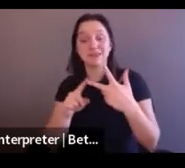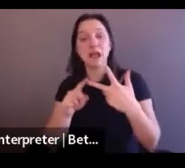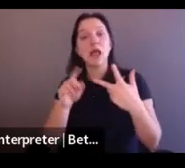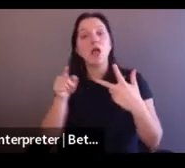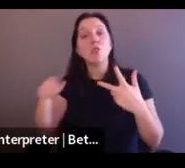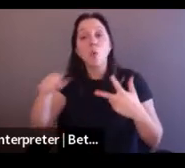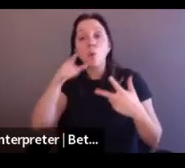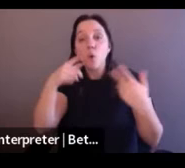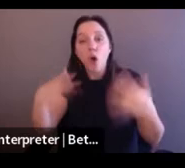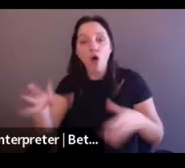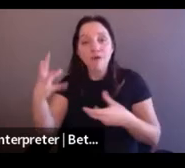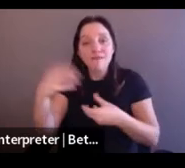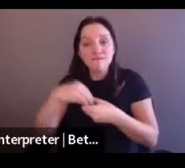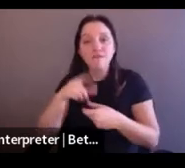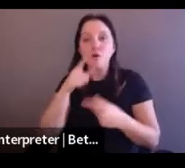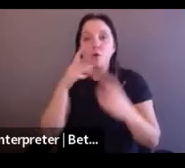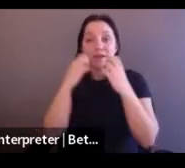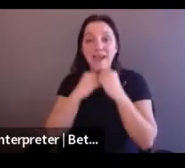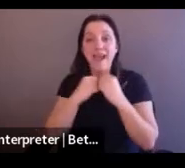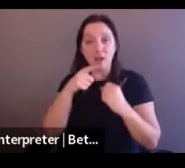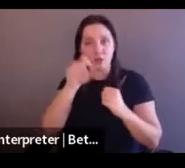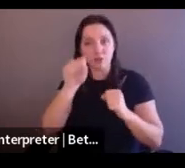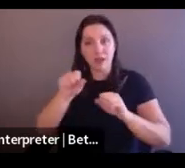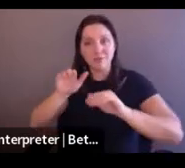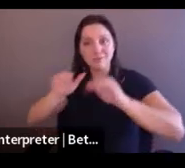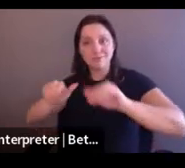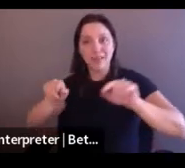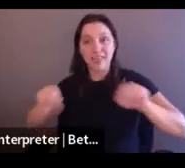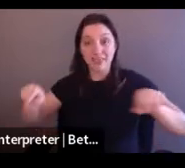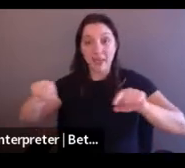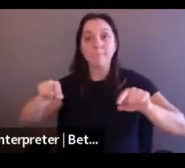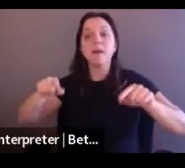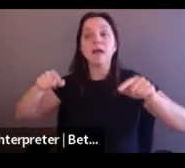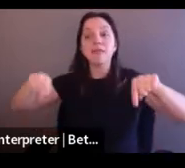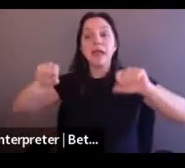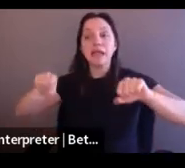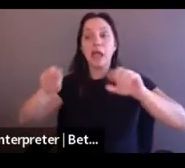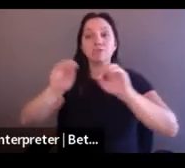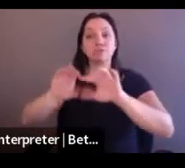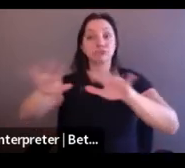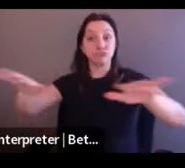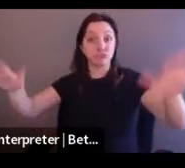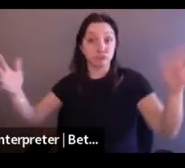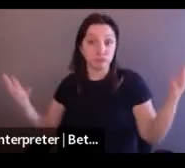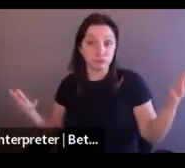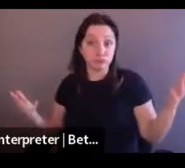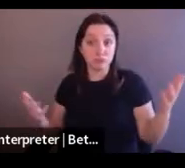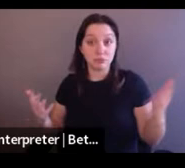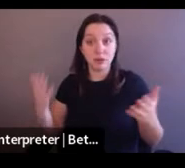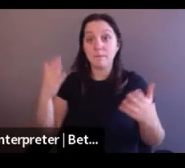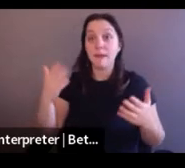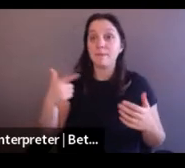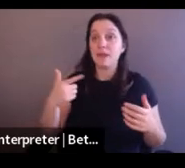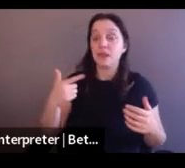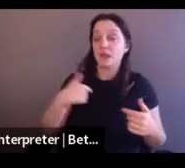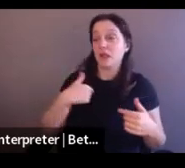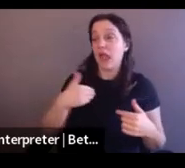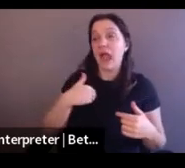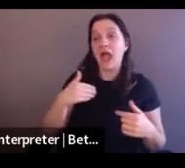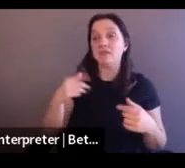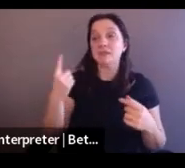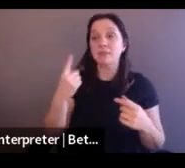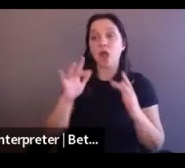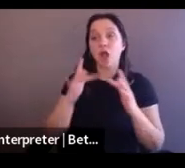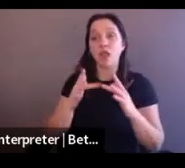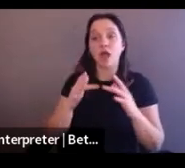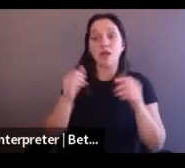you're doing. They may want to tell their friends. They may want to tell their families. They may want to post it on different boards that they have access to. So